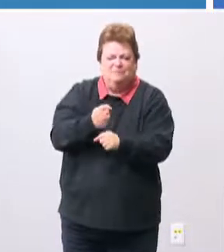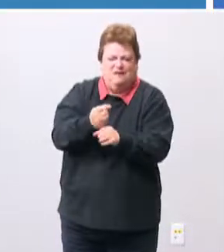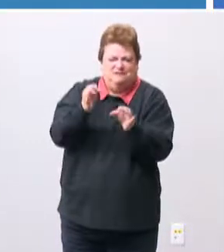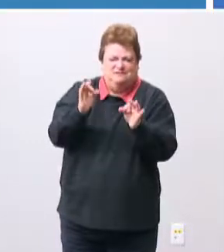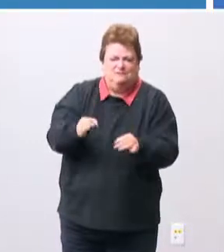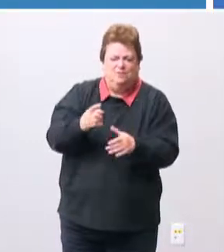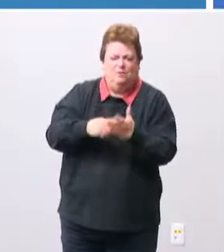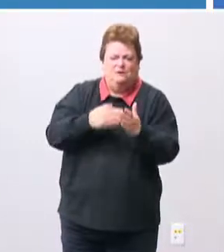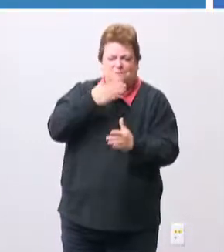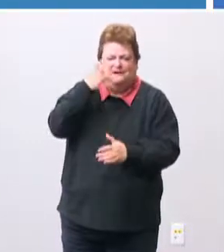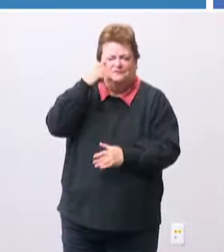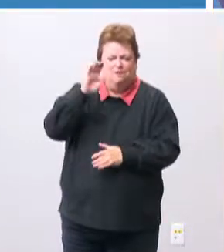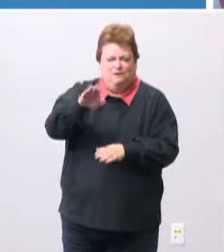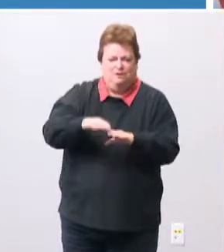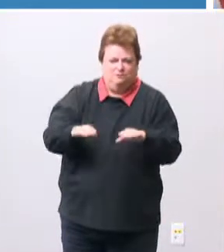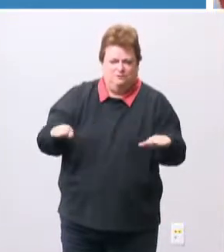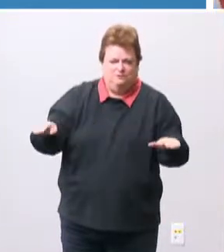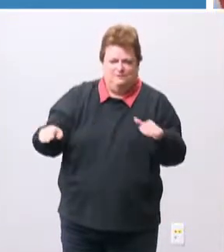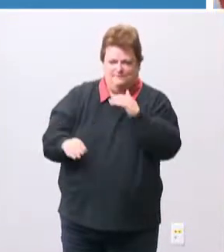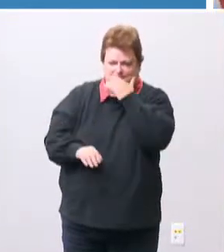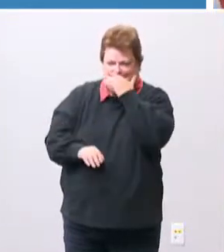child.